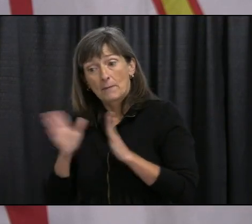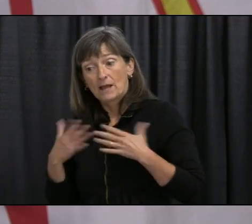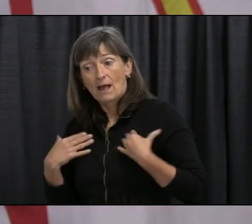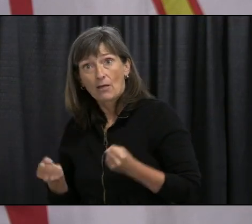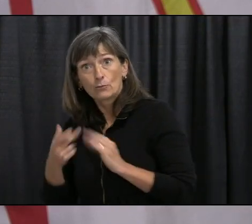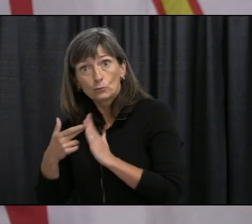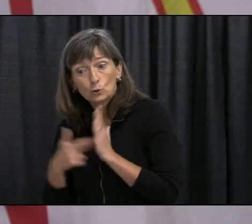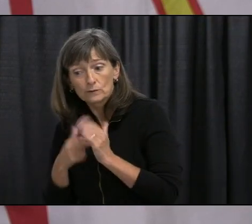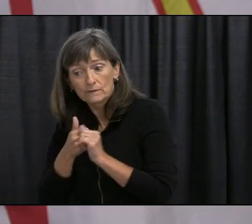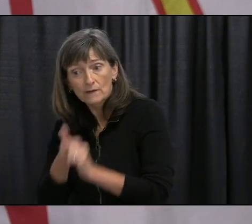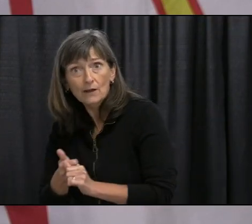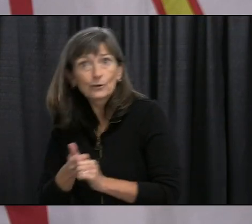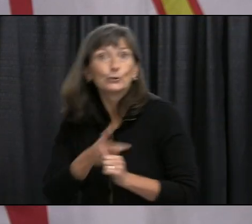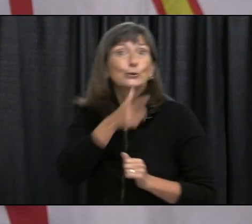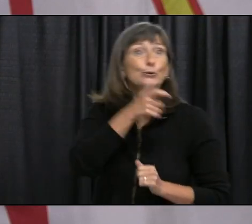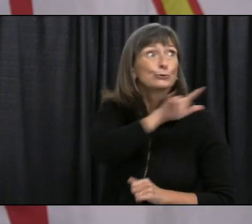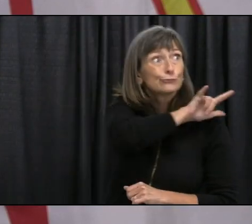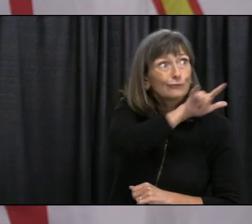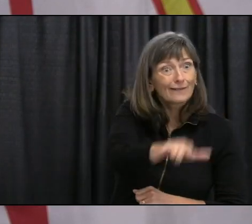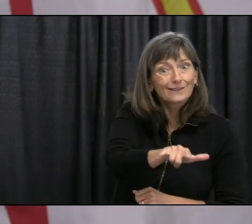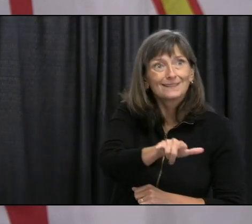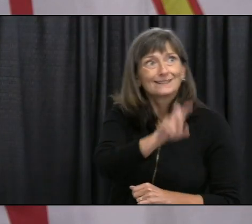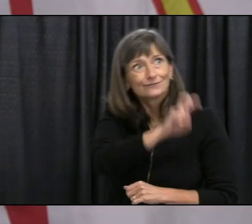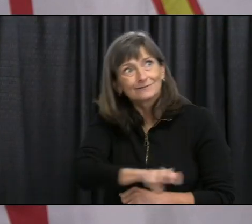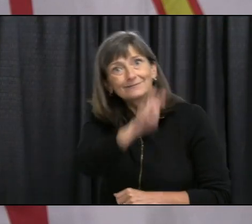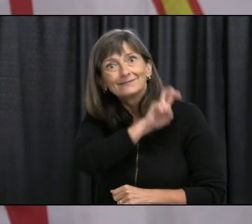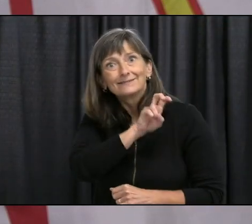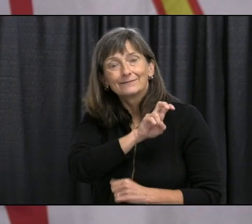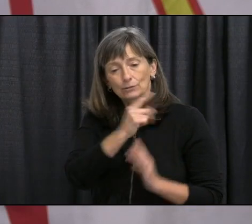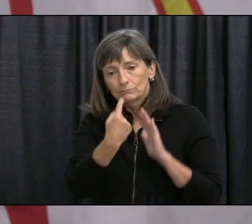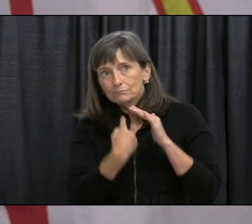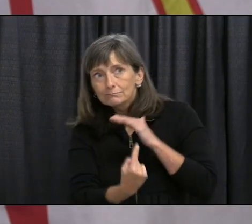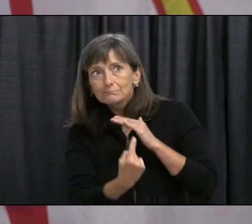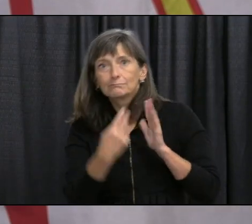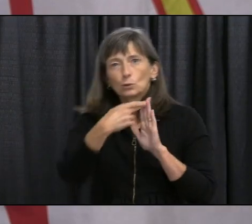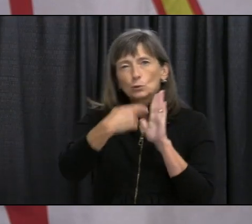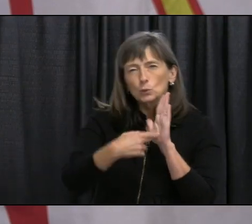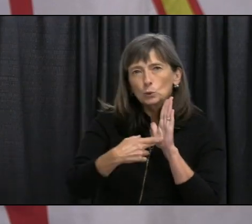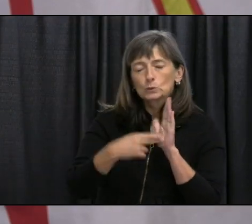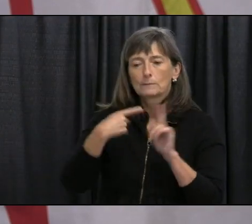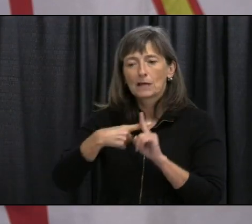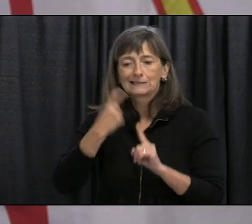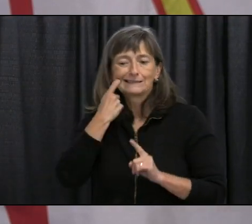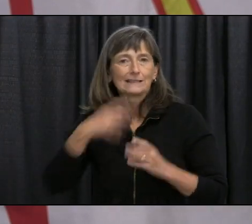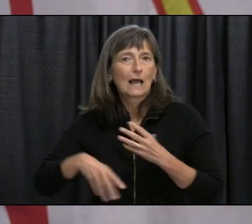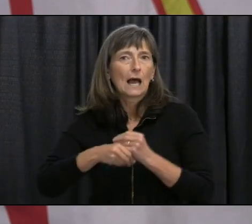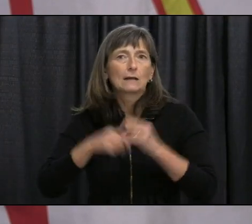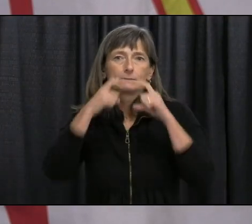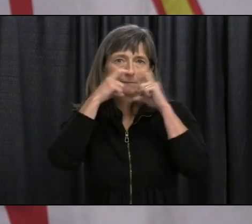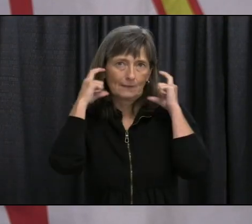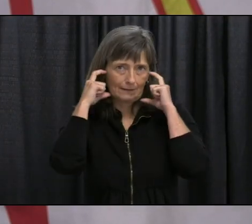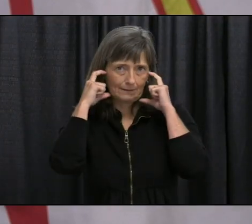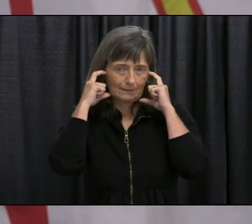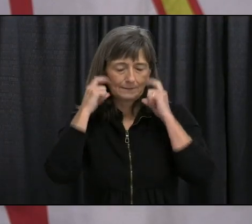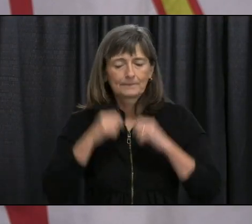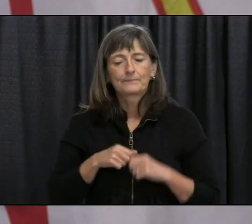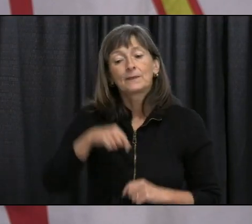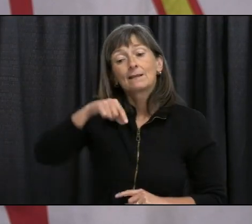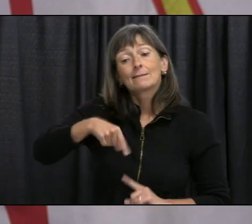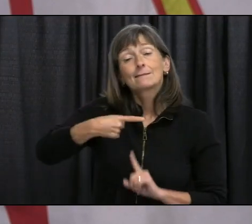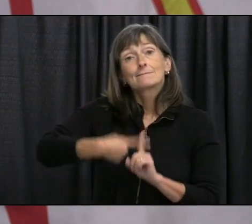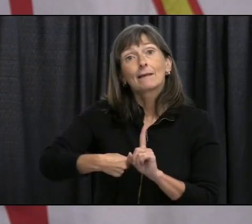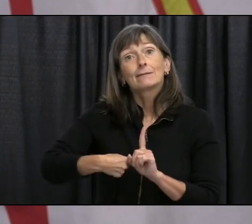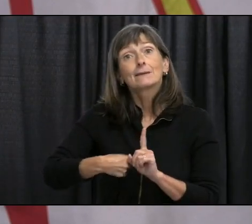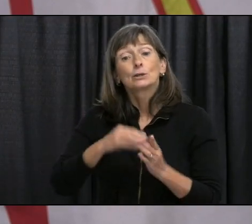arrival, limiting non-essential travel into the province, and requiring people to wear masks in public spaces. This month, our children and youth